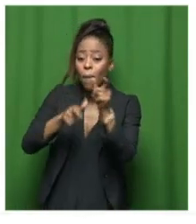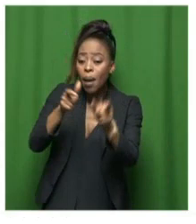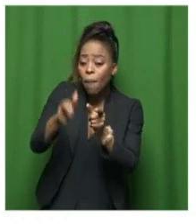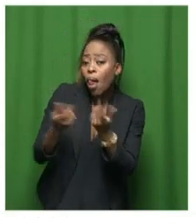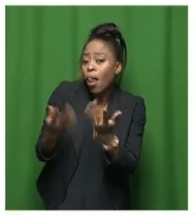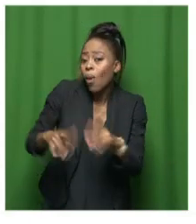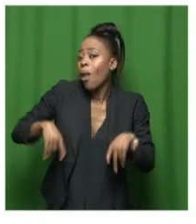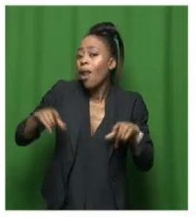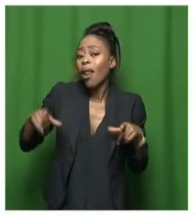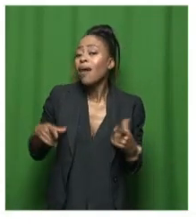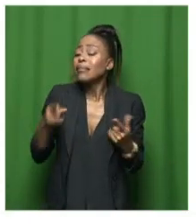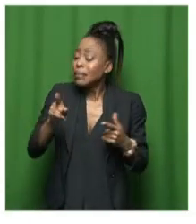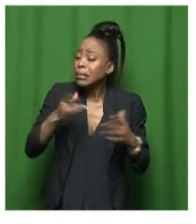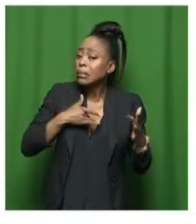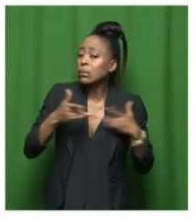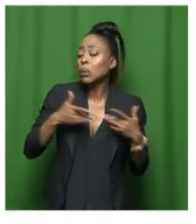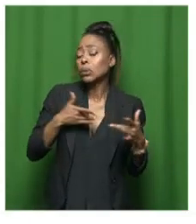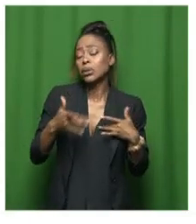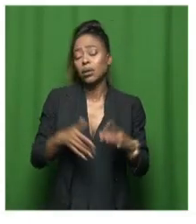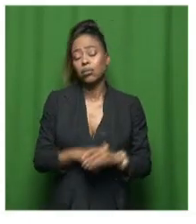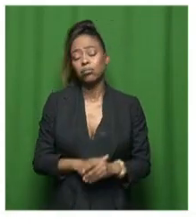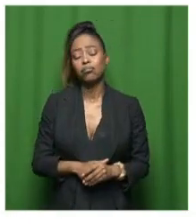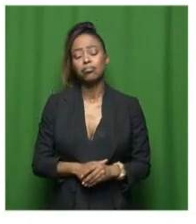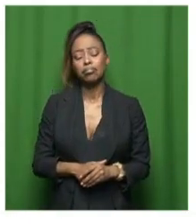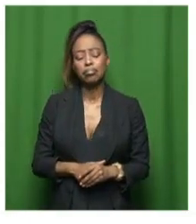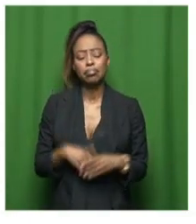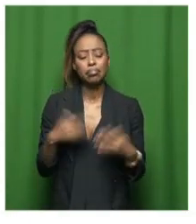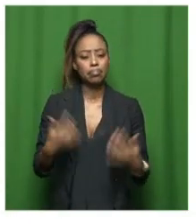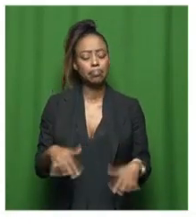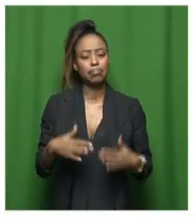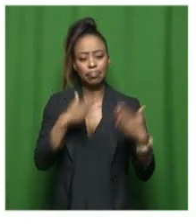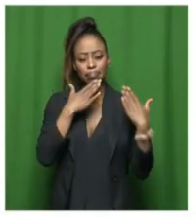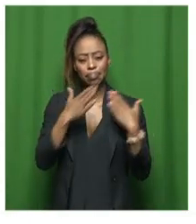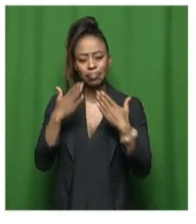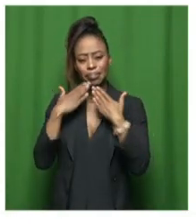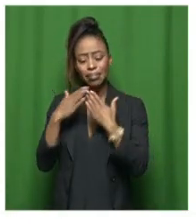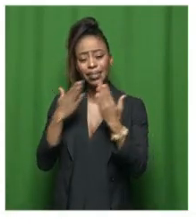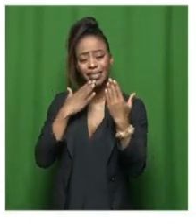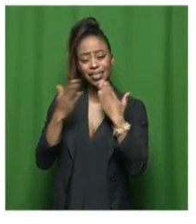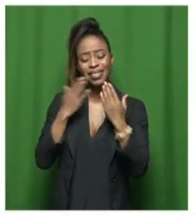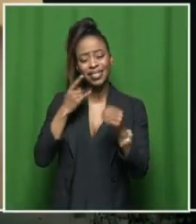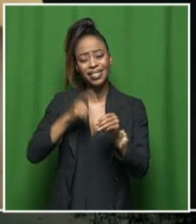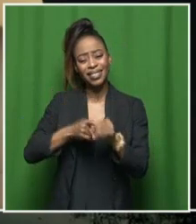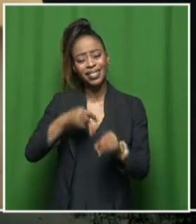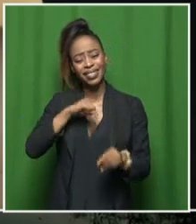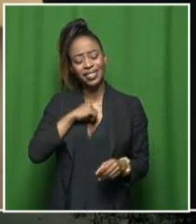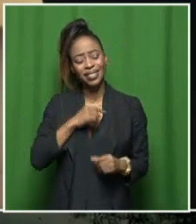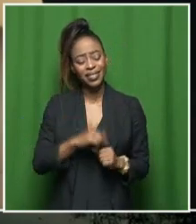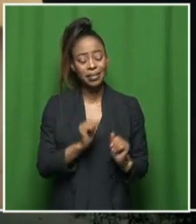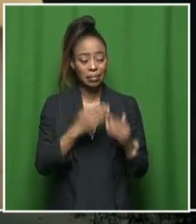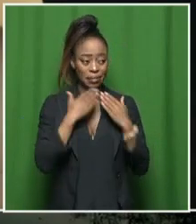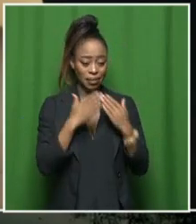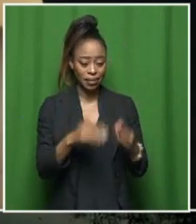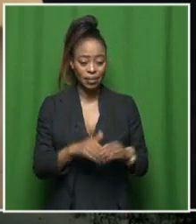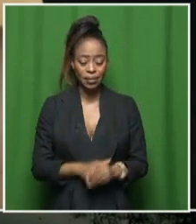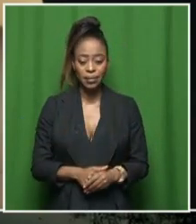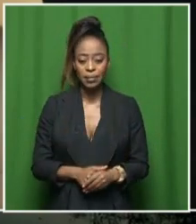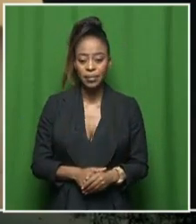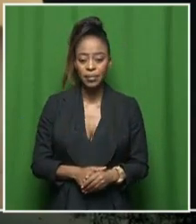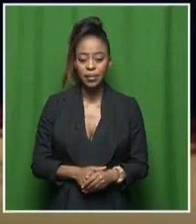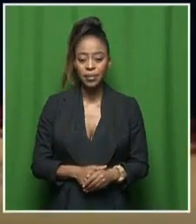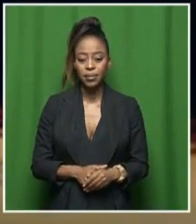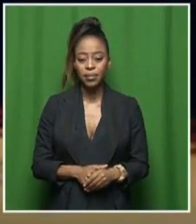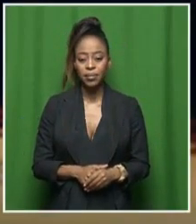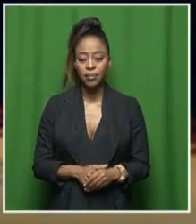this is a concern. All right, St. Francis, great chatting to you. Thank you so much for joining us. Thank you very much. Thank you. That was